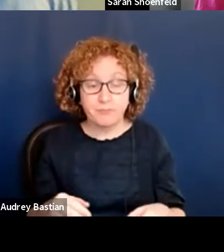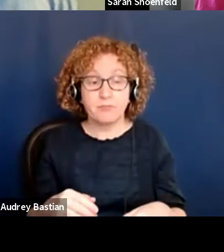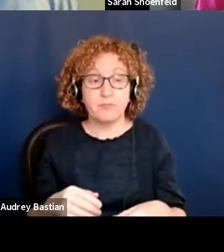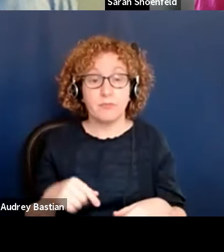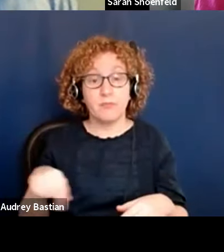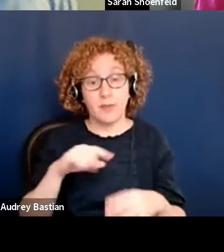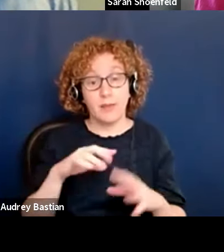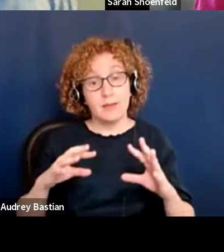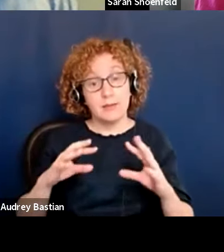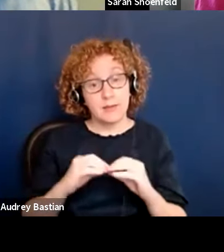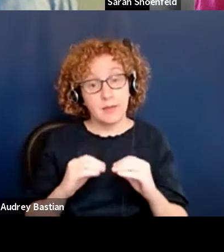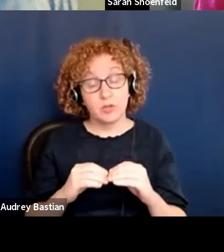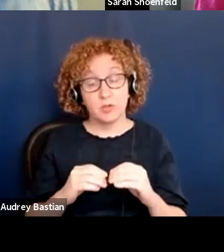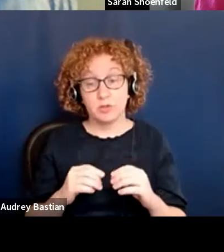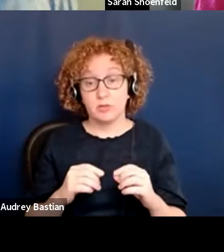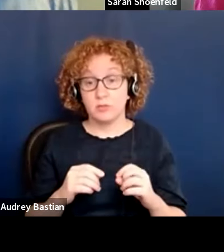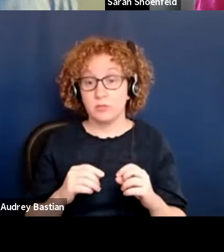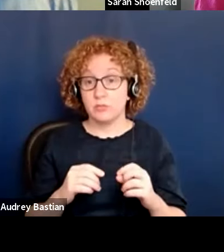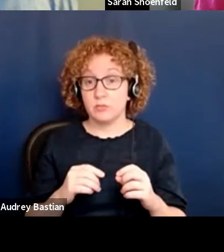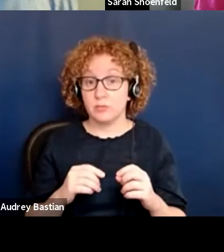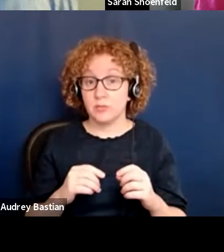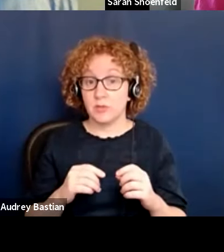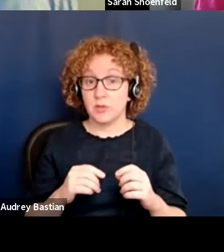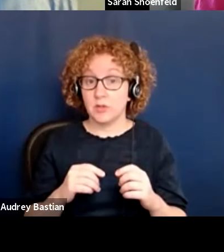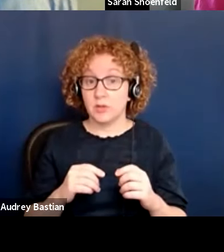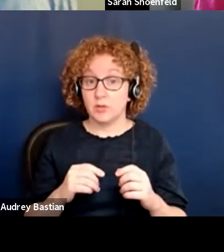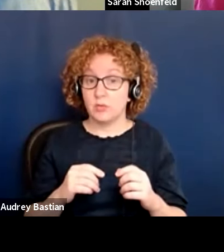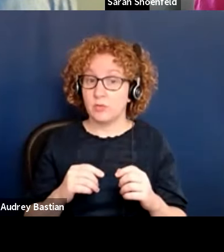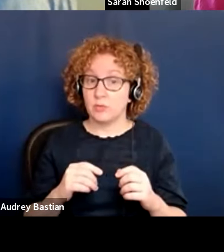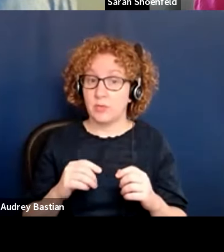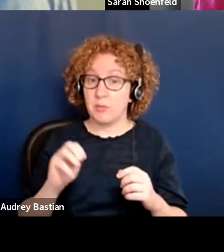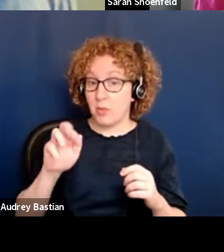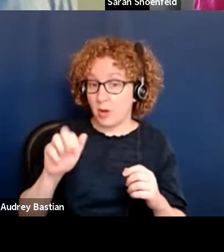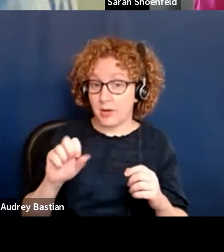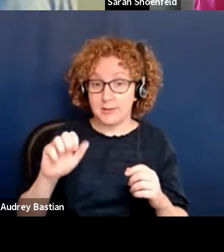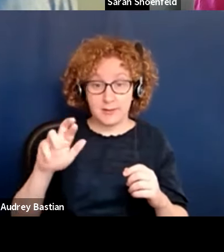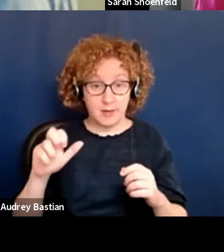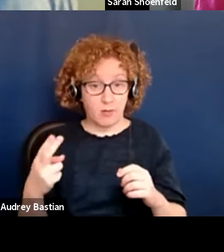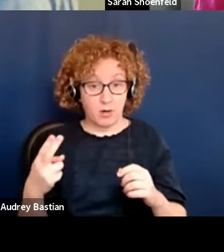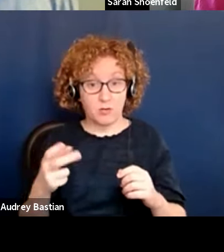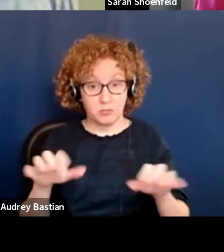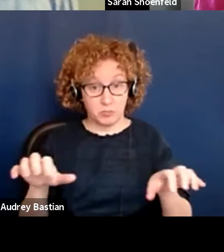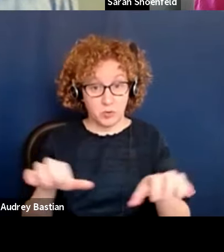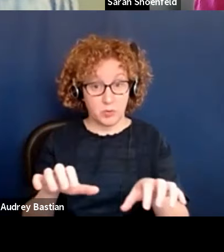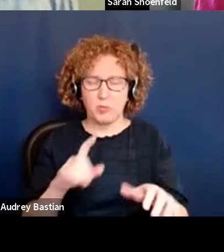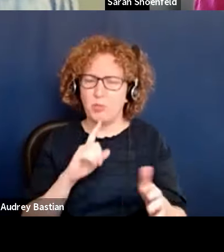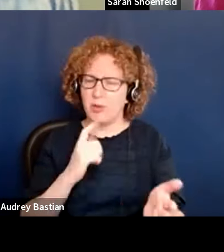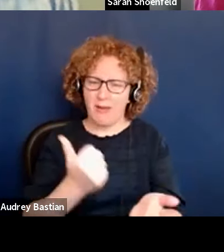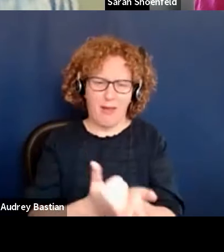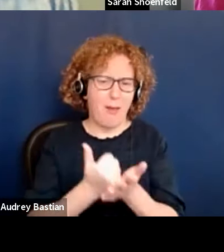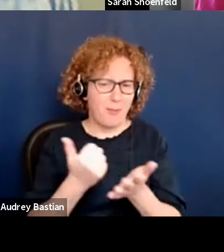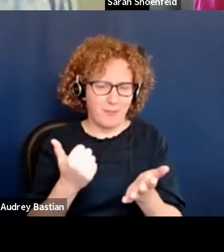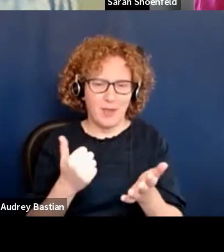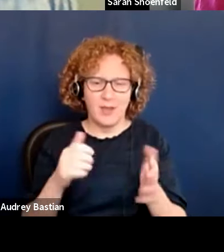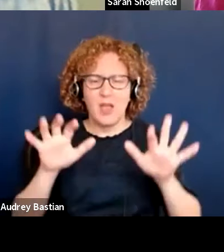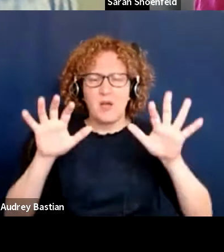sessions Mara and Sarah are doing are so helpful. And I think it helps to break down